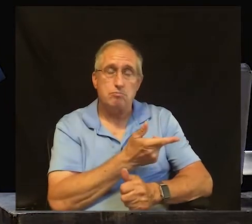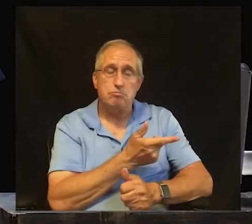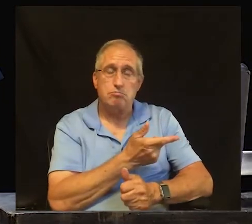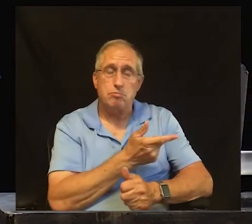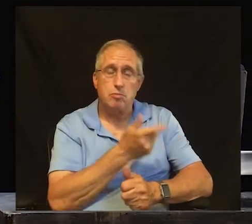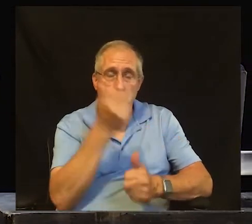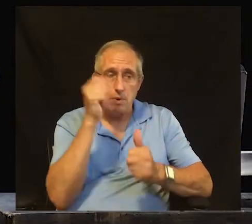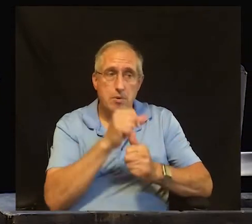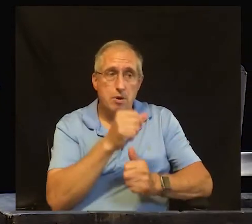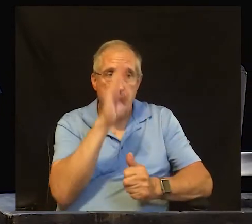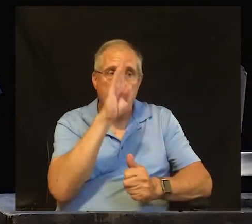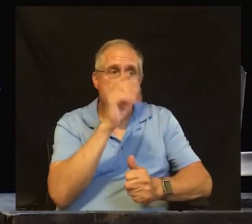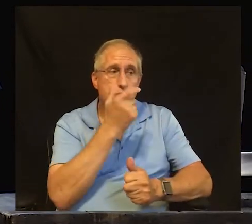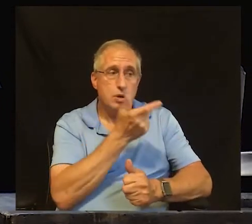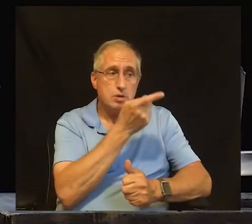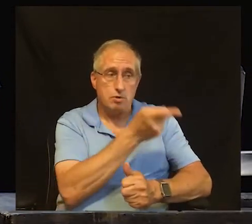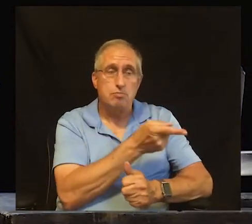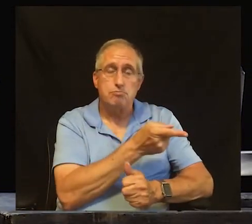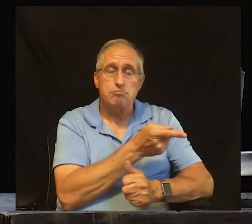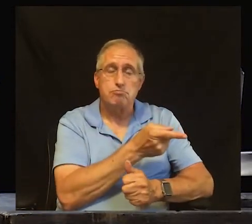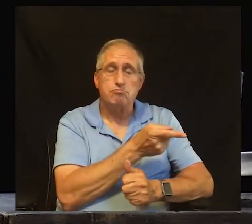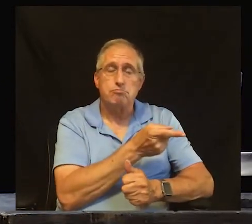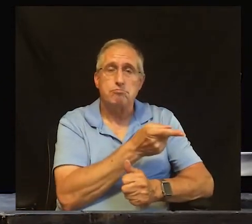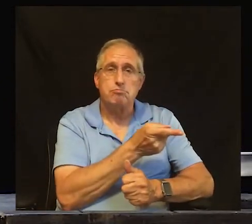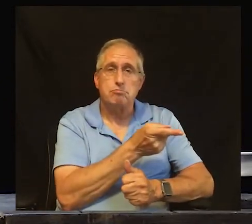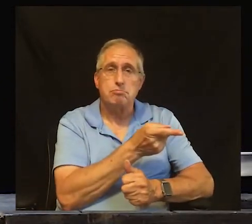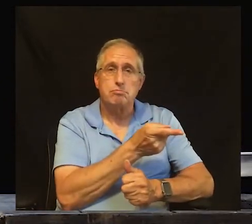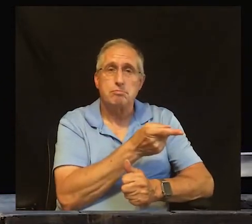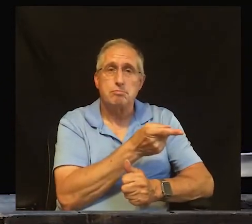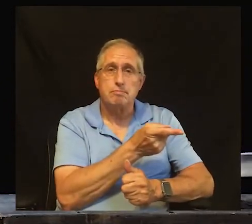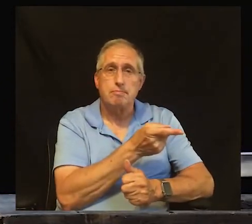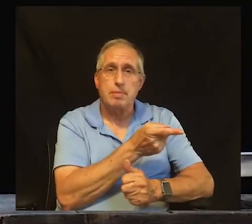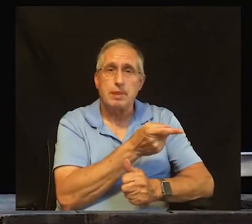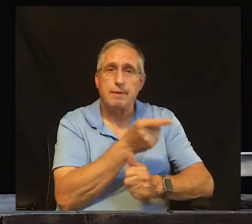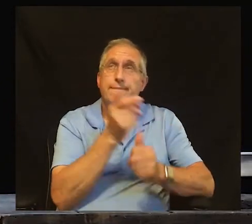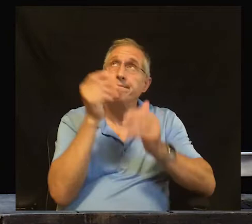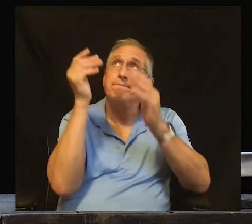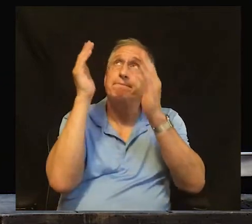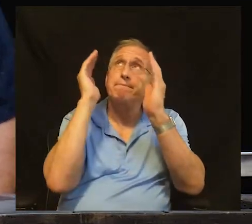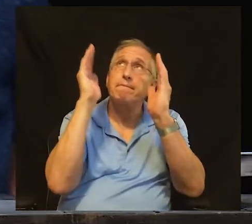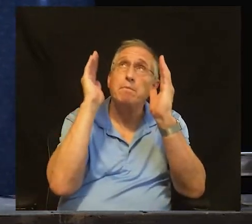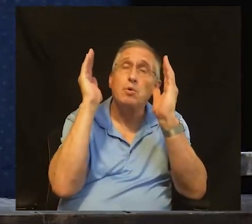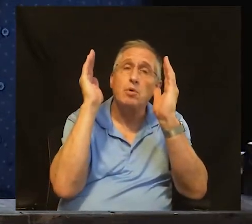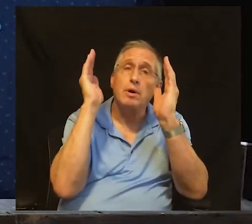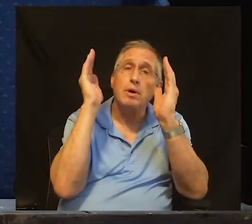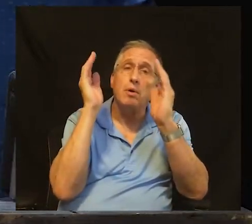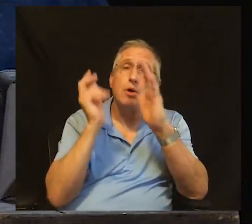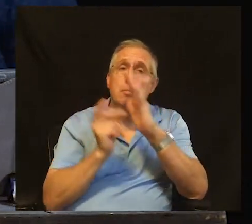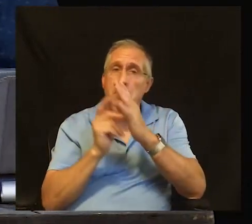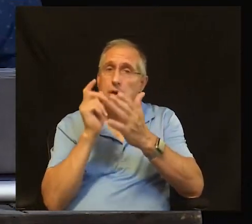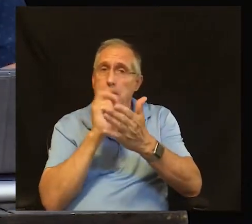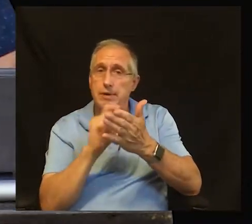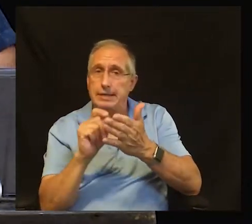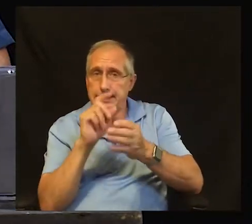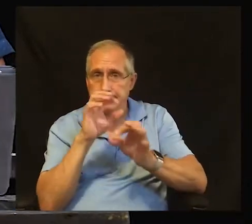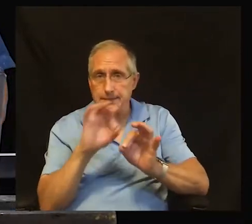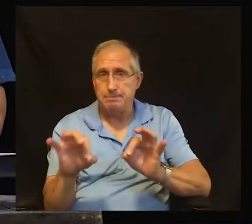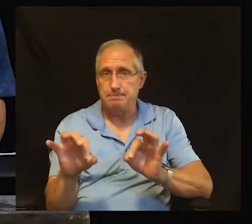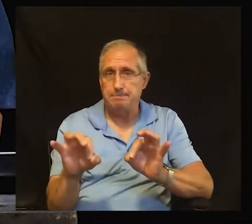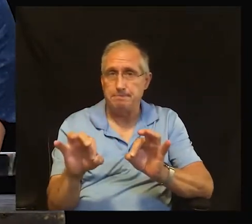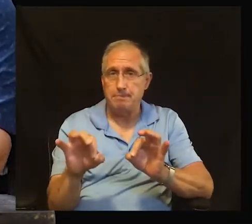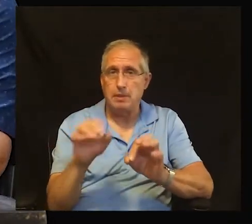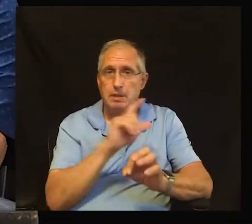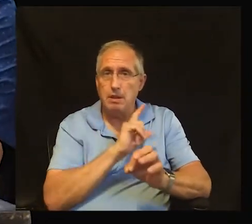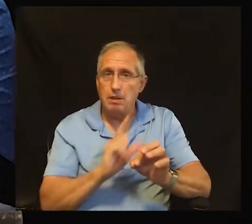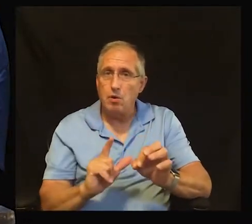watching. Remember, God's watching. But listen to me. When Paul writes this